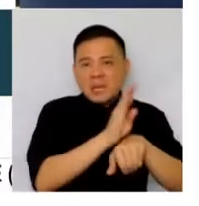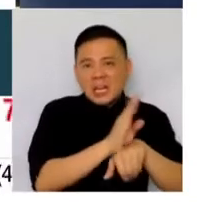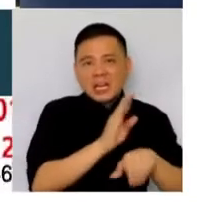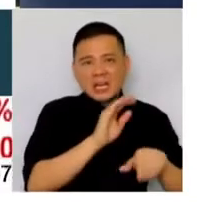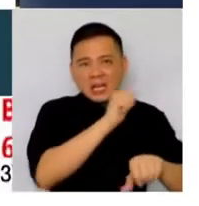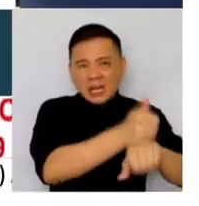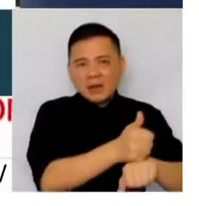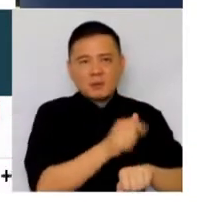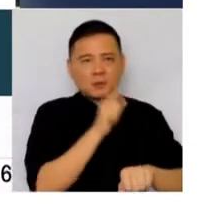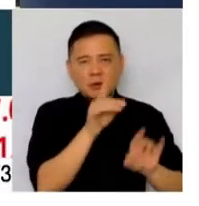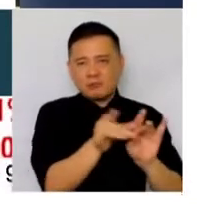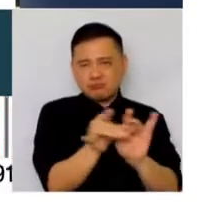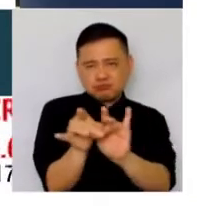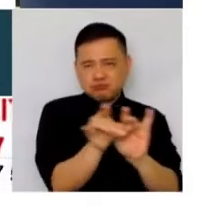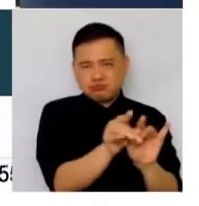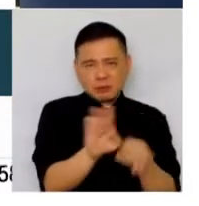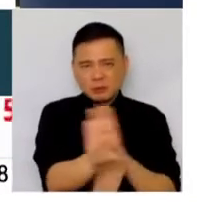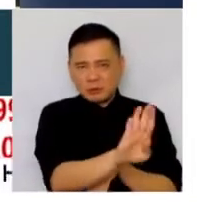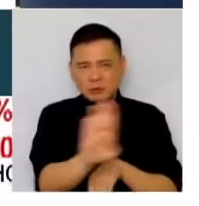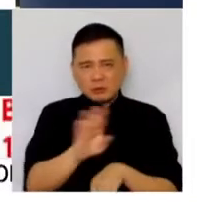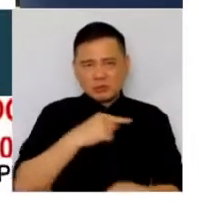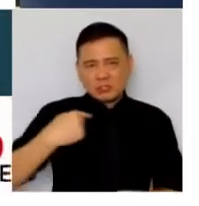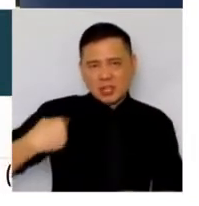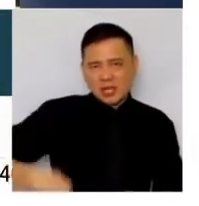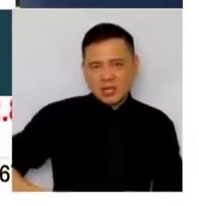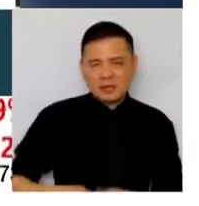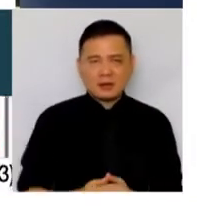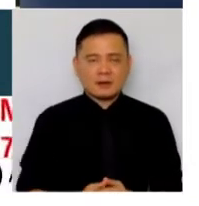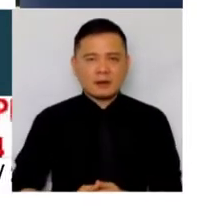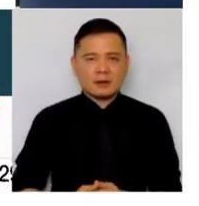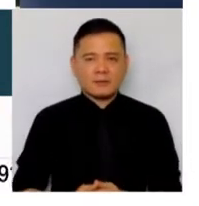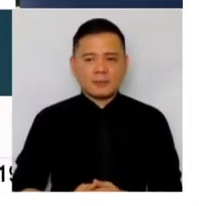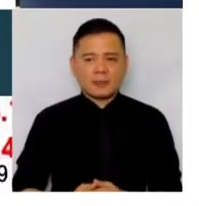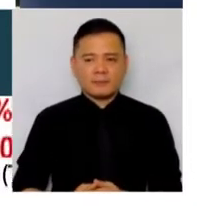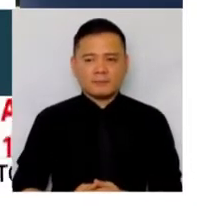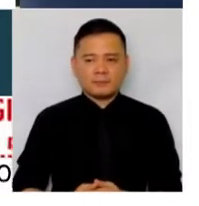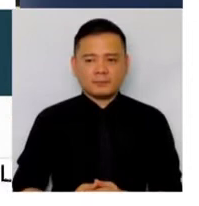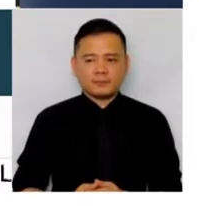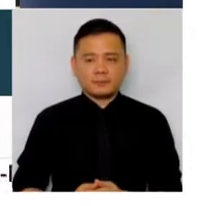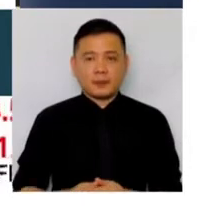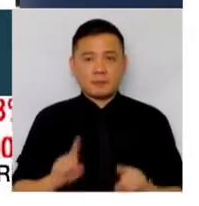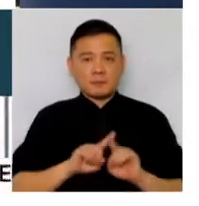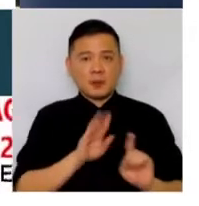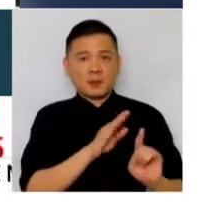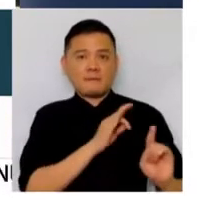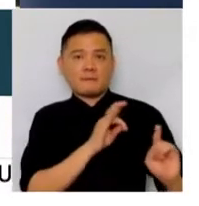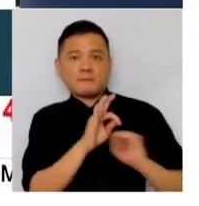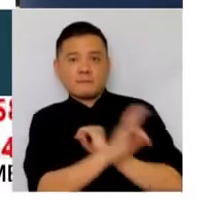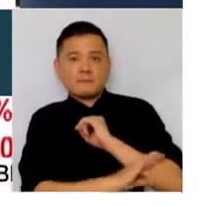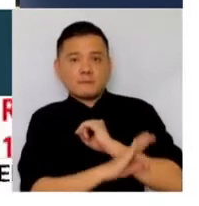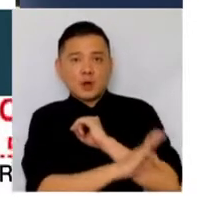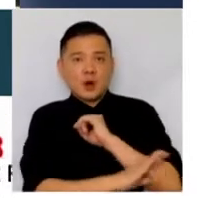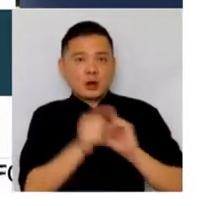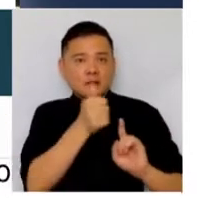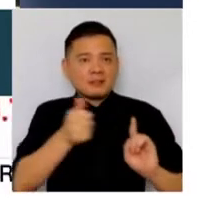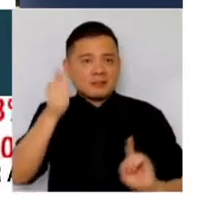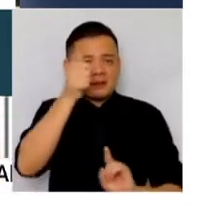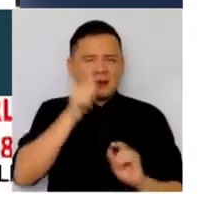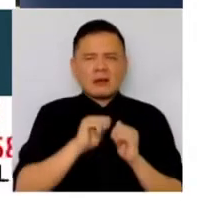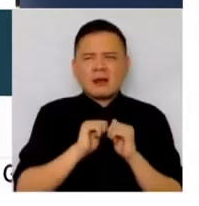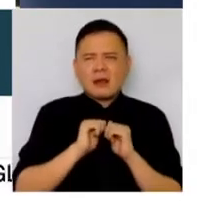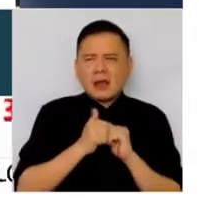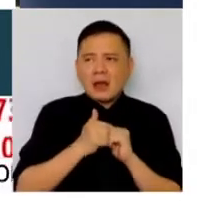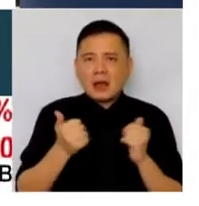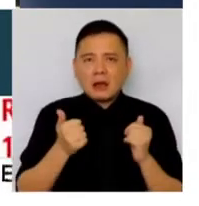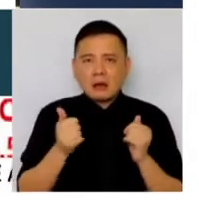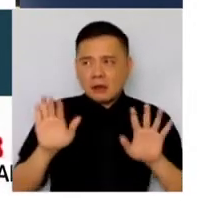also economic investment. So I don't know how, you know, how their foreign minister will really keep the fine line